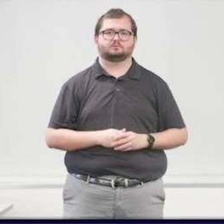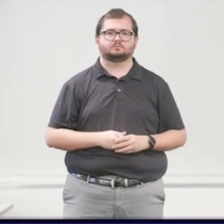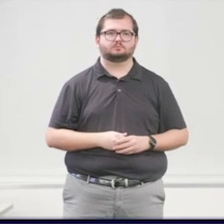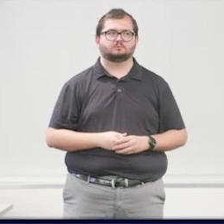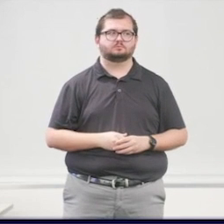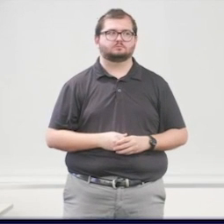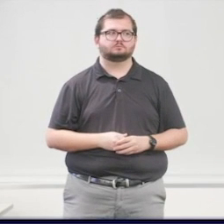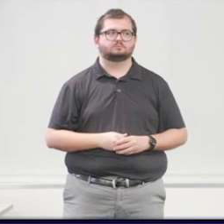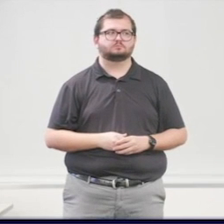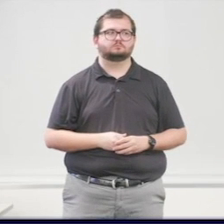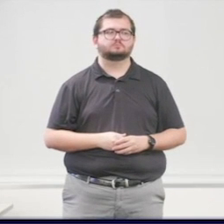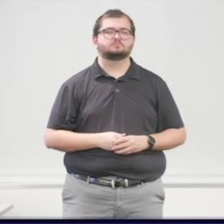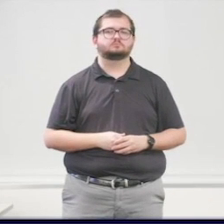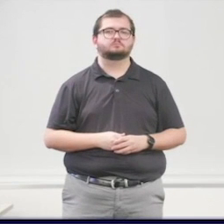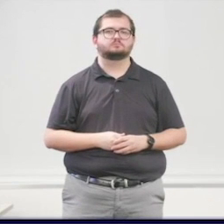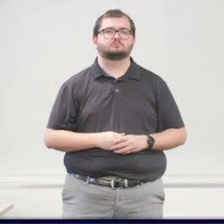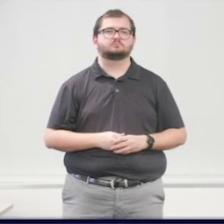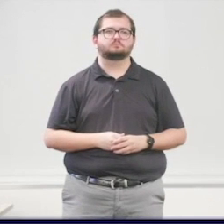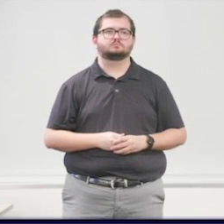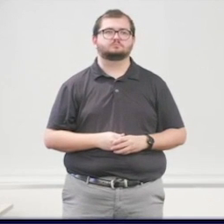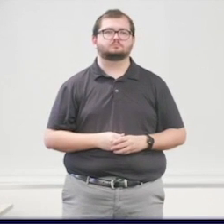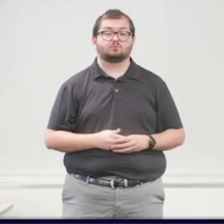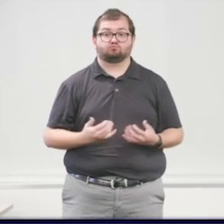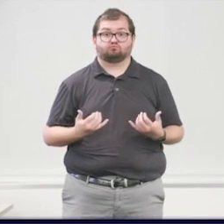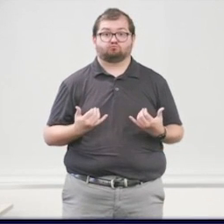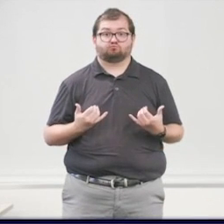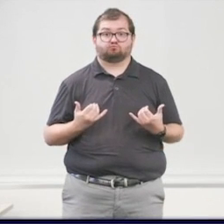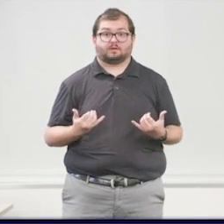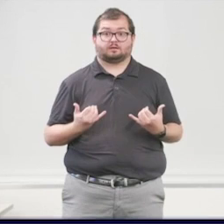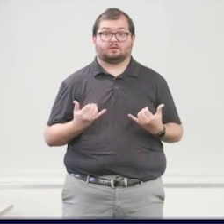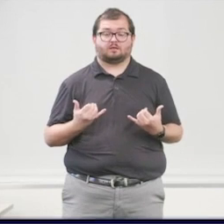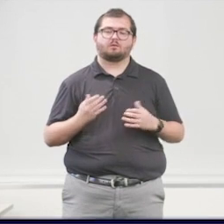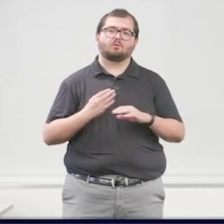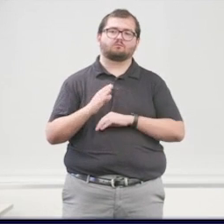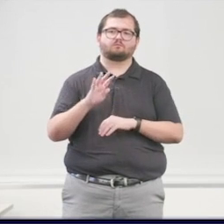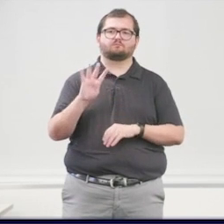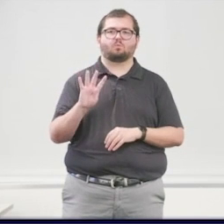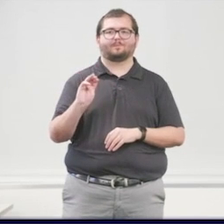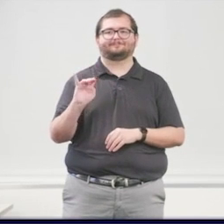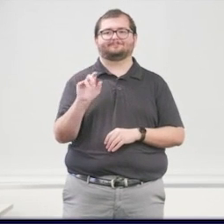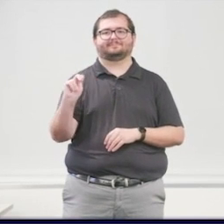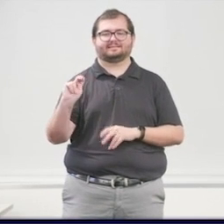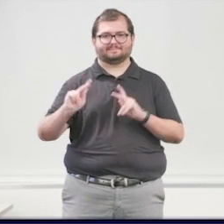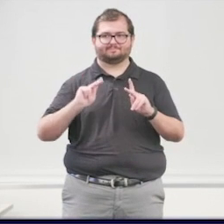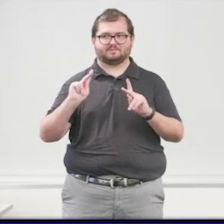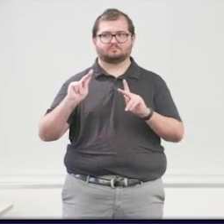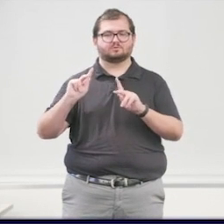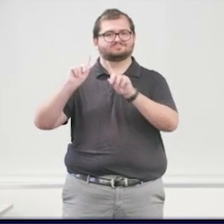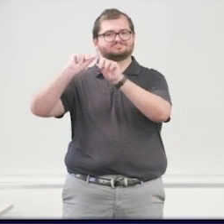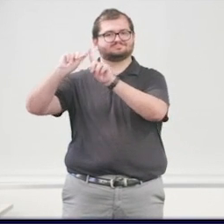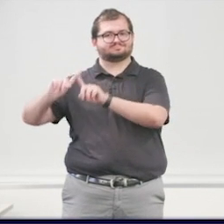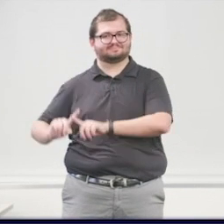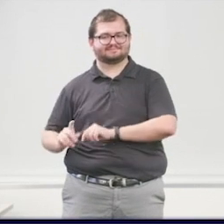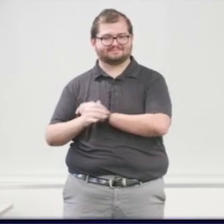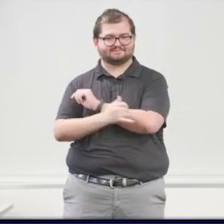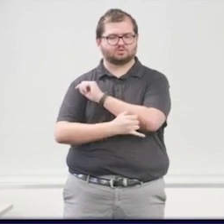There's over 4 million people currently in over 163 countries that are trained